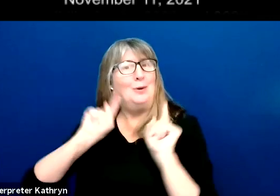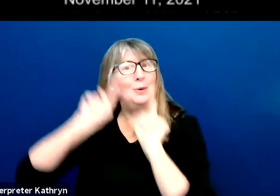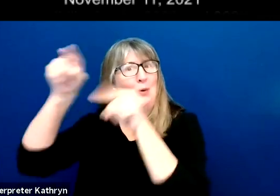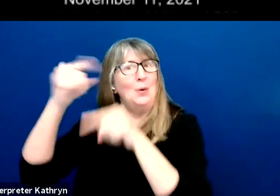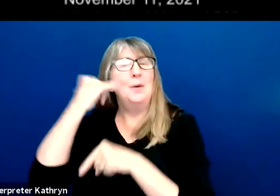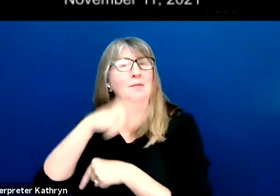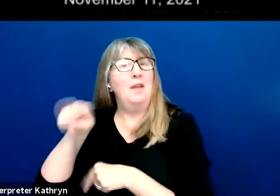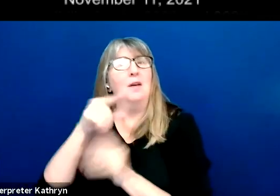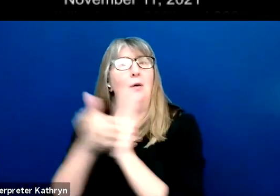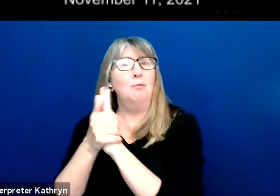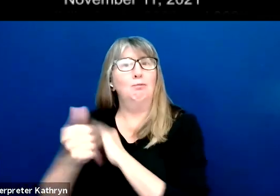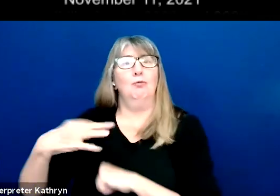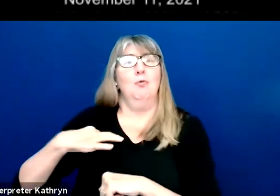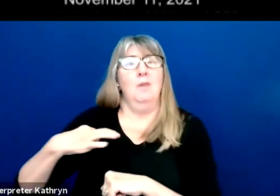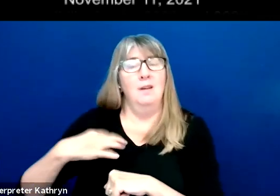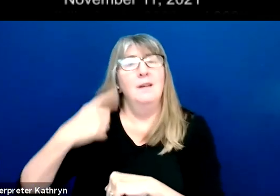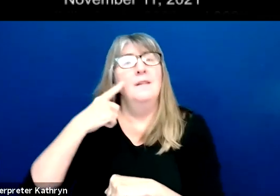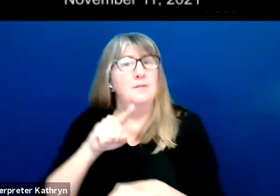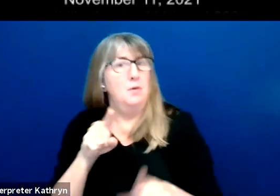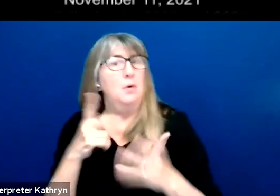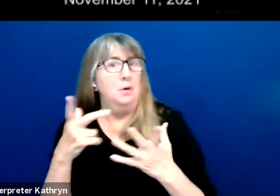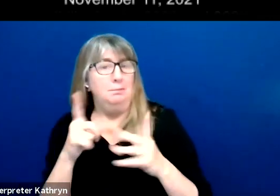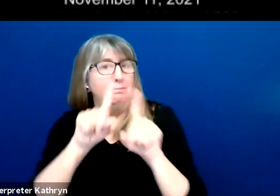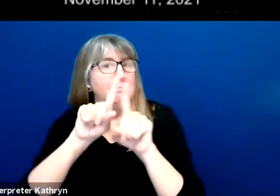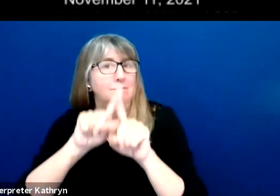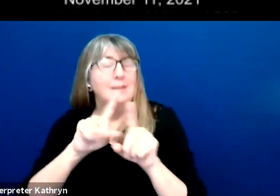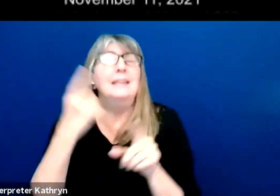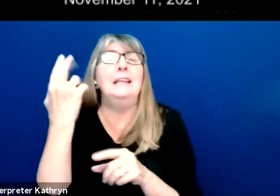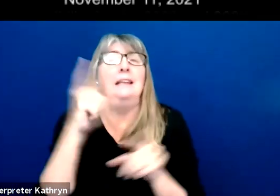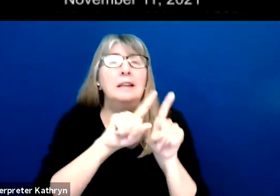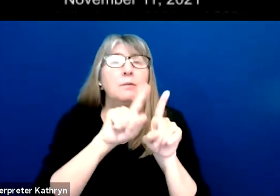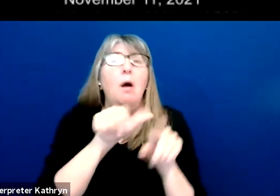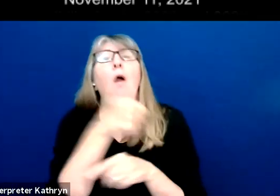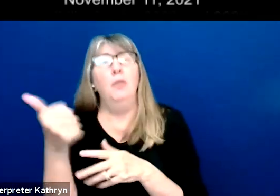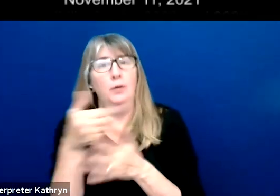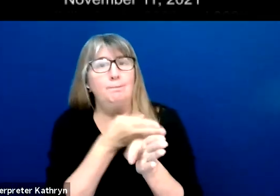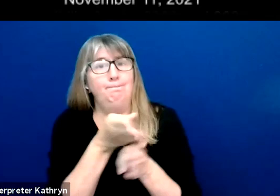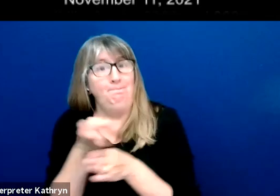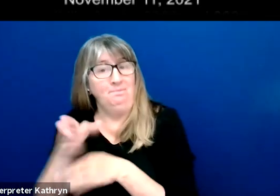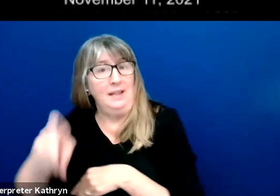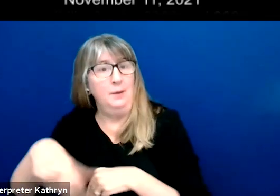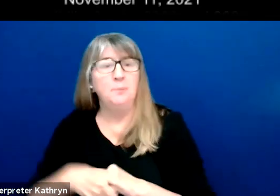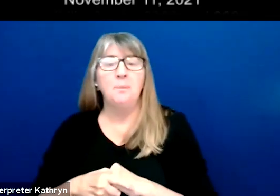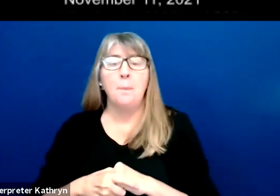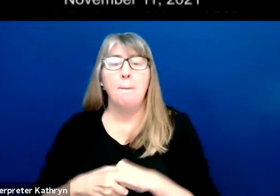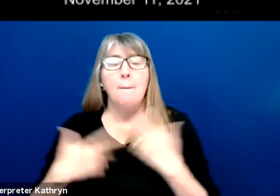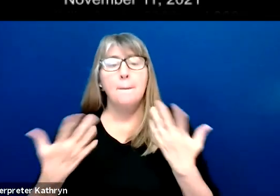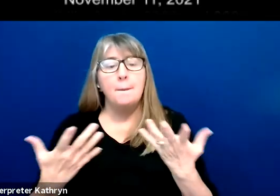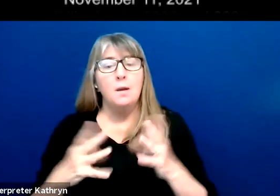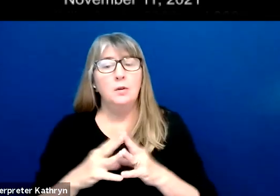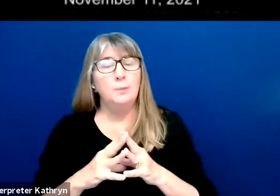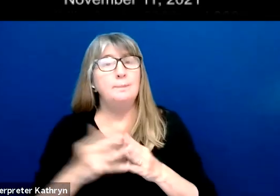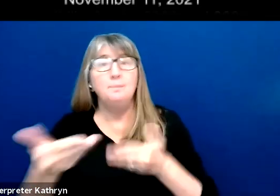are qualified in other respects? And so it's really, again, I invite